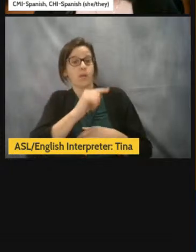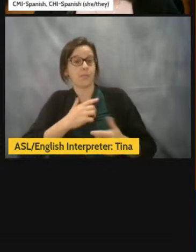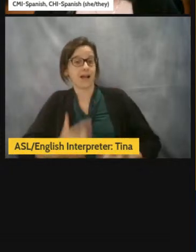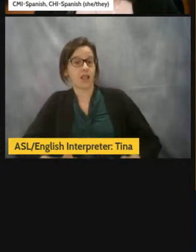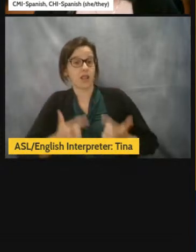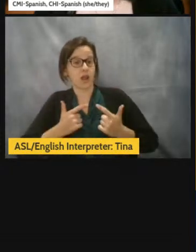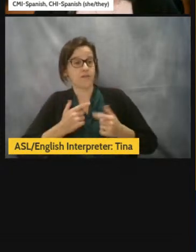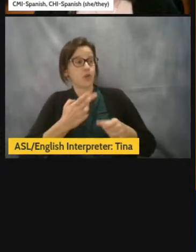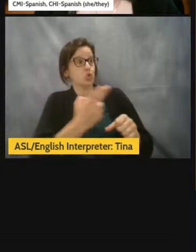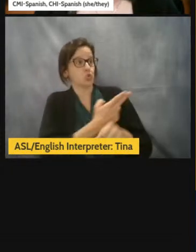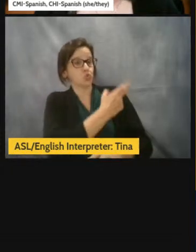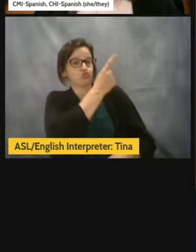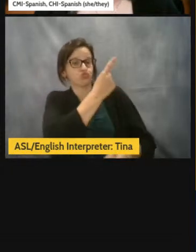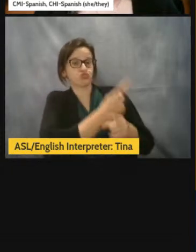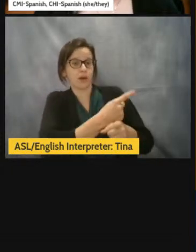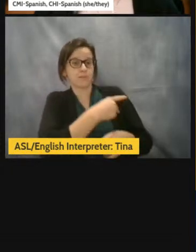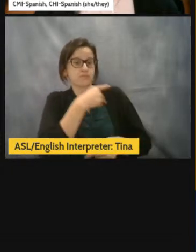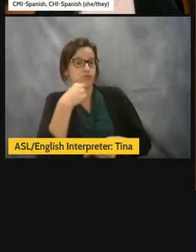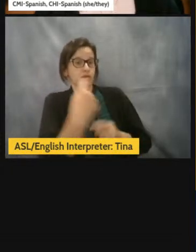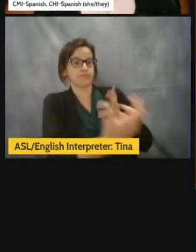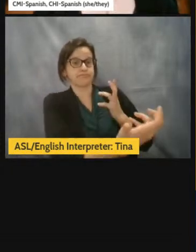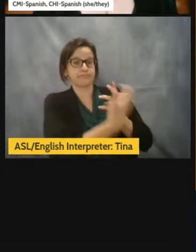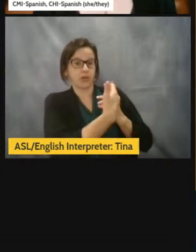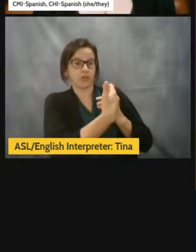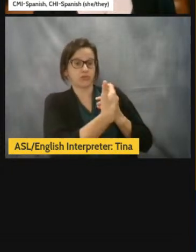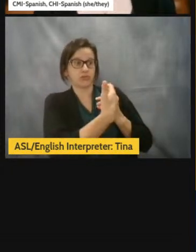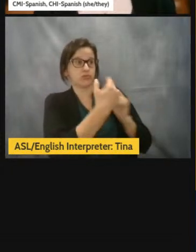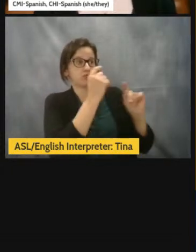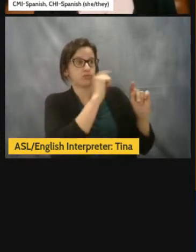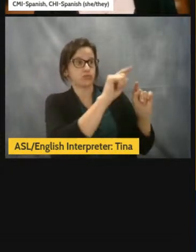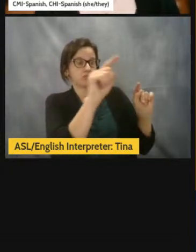rate of those who did not have their pronouns respected.